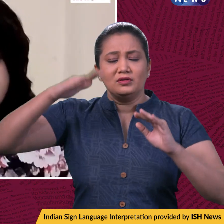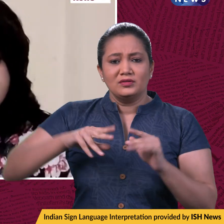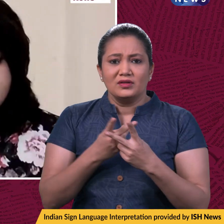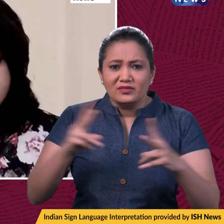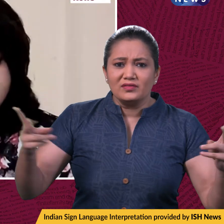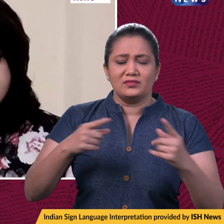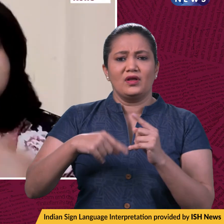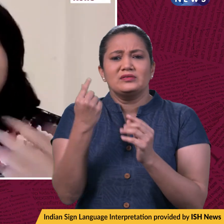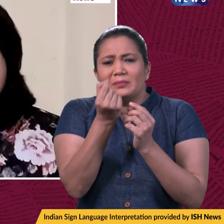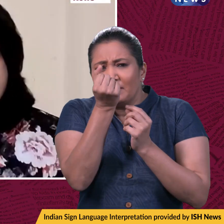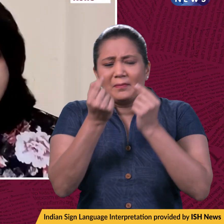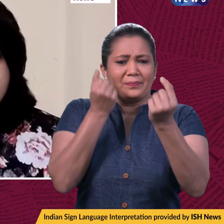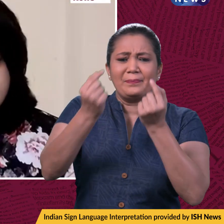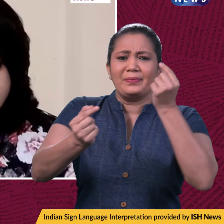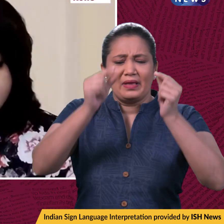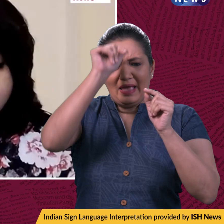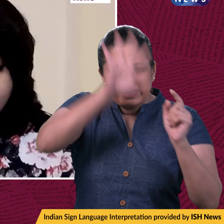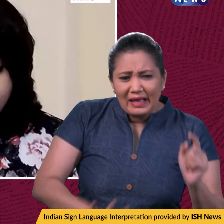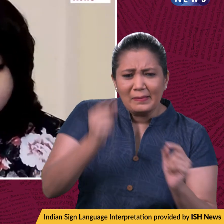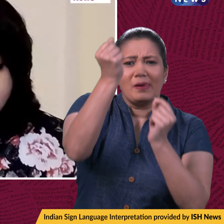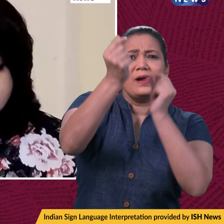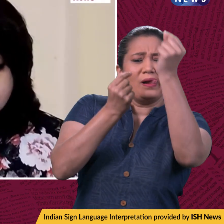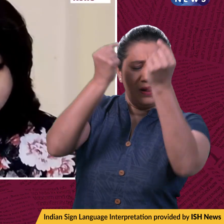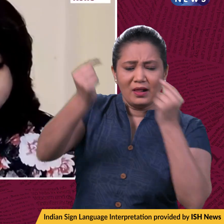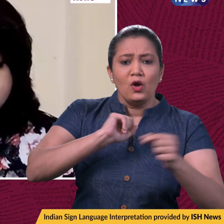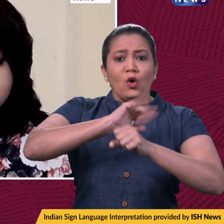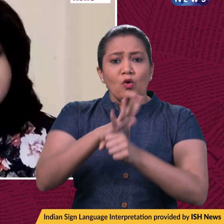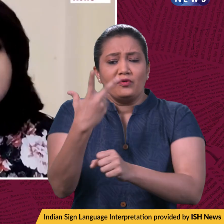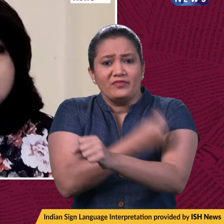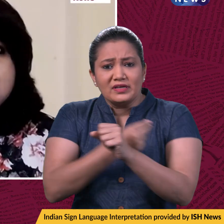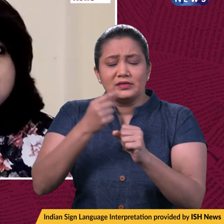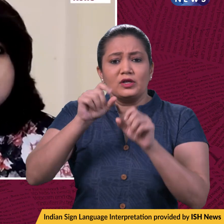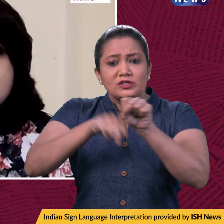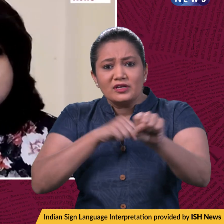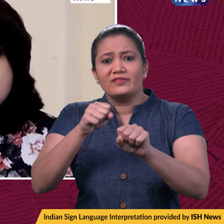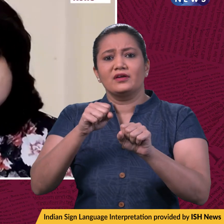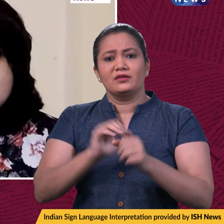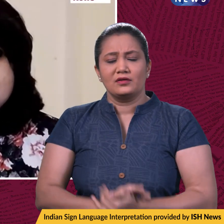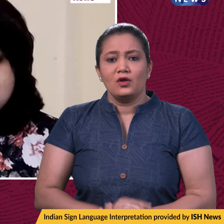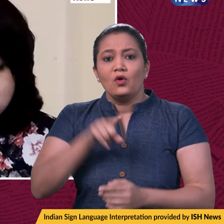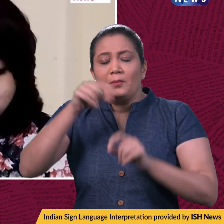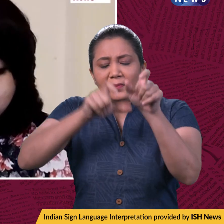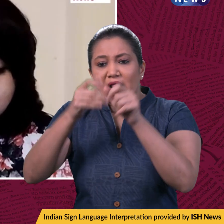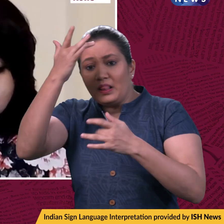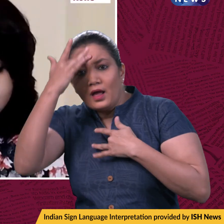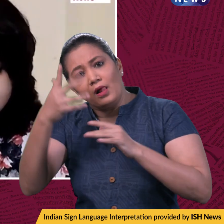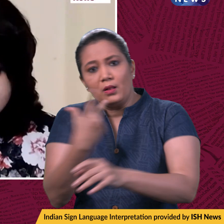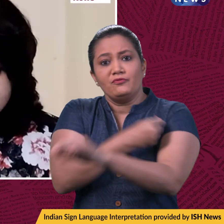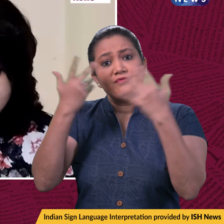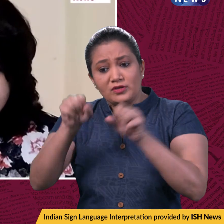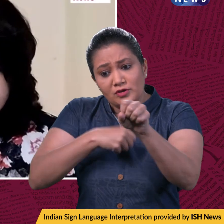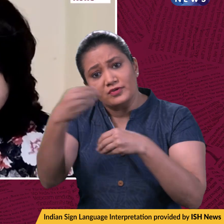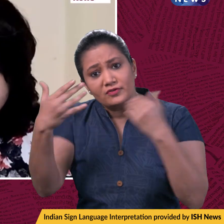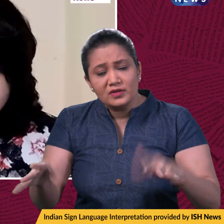only isolated cases across the country where COVID vaccine certificates were issued to deceased people. Now, in a